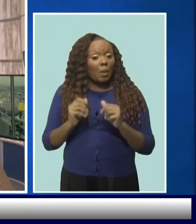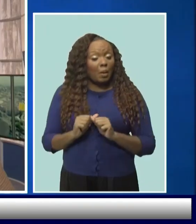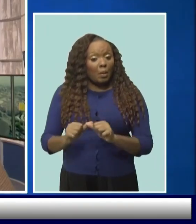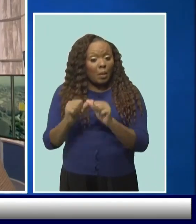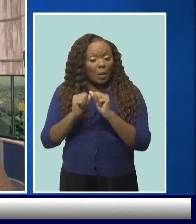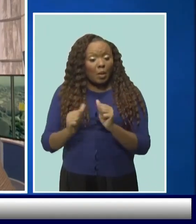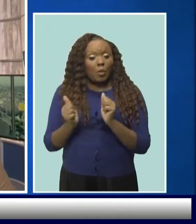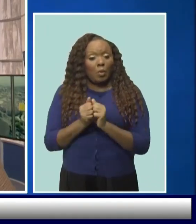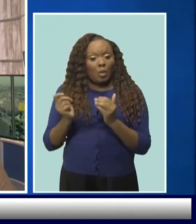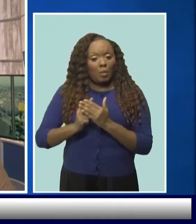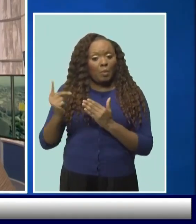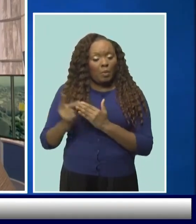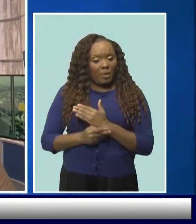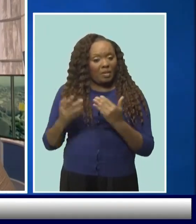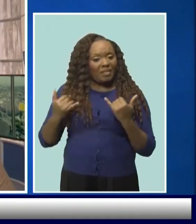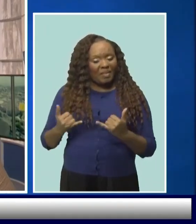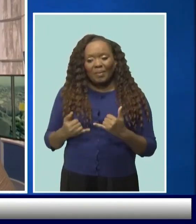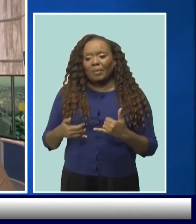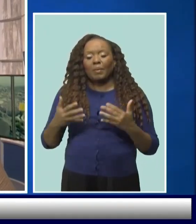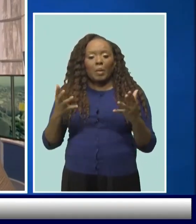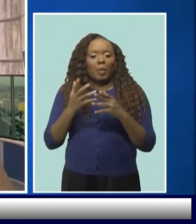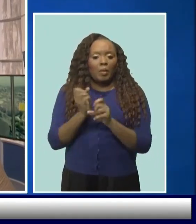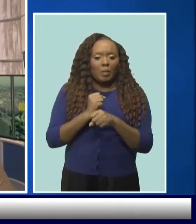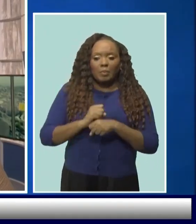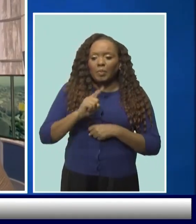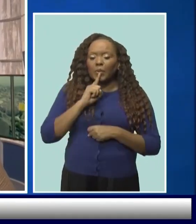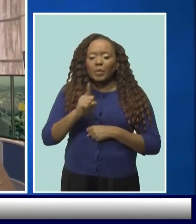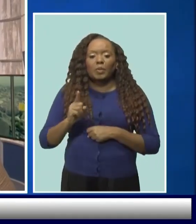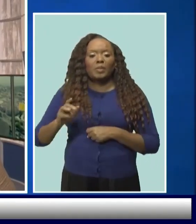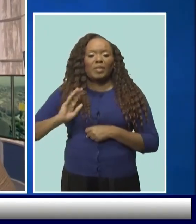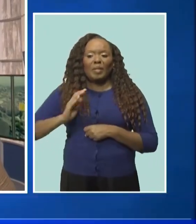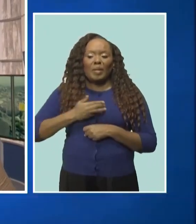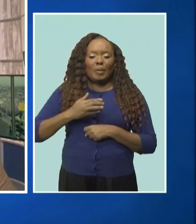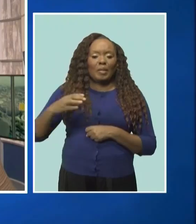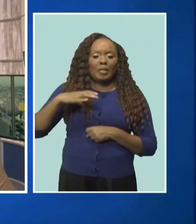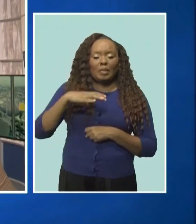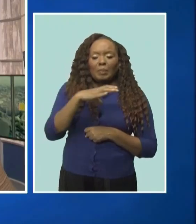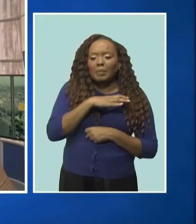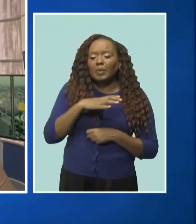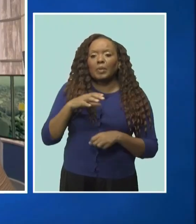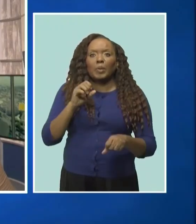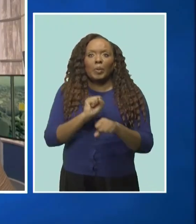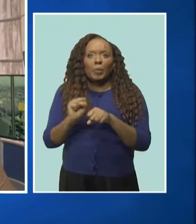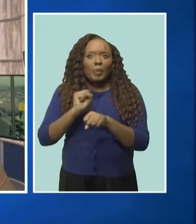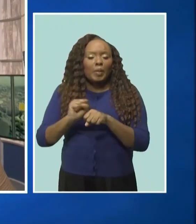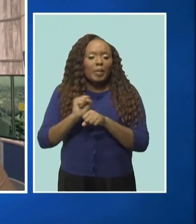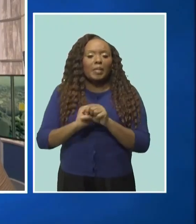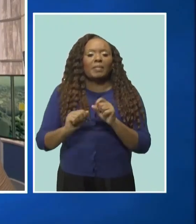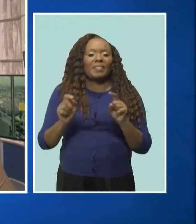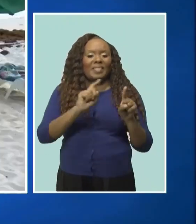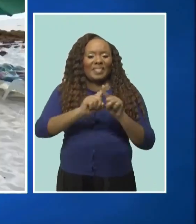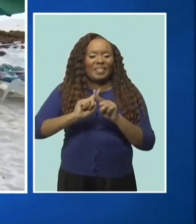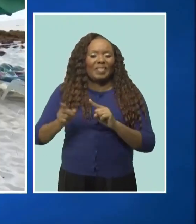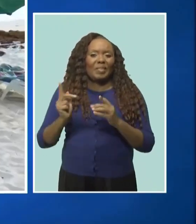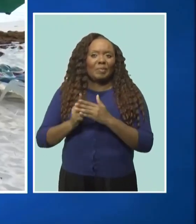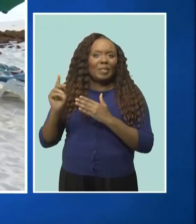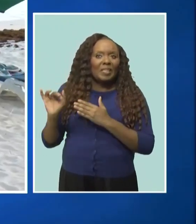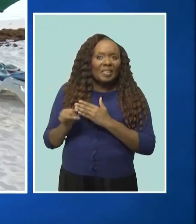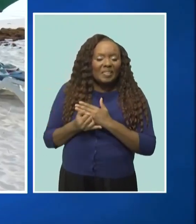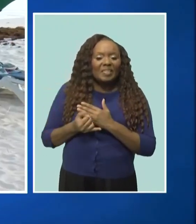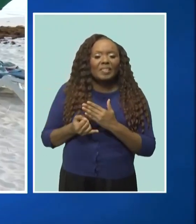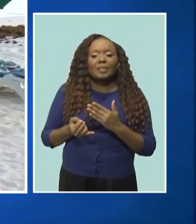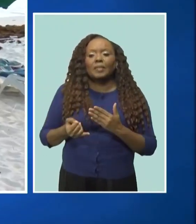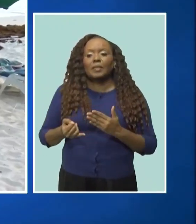we've had in place, ensuring that all of our internal committees are working on various projects as it pertains